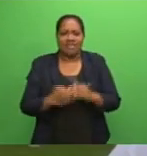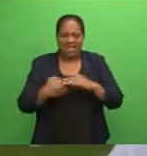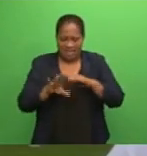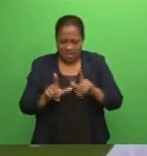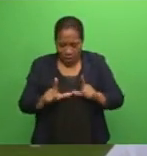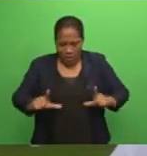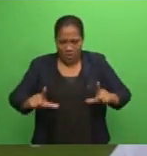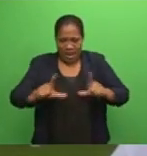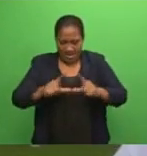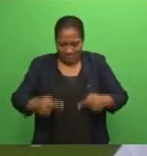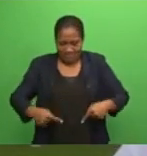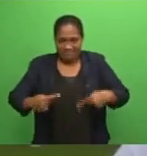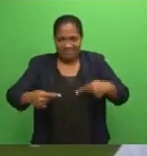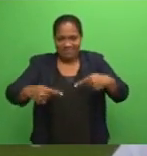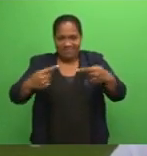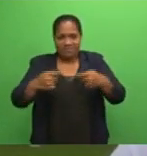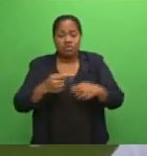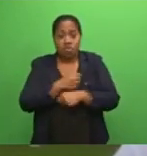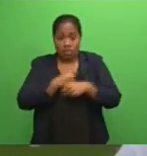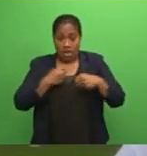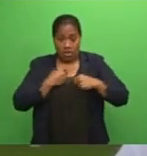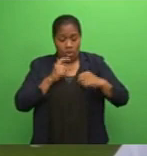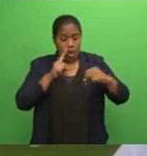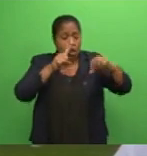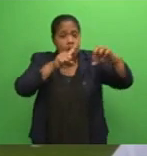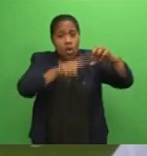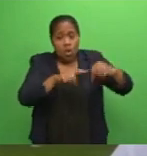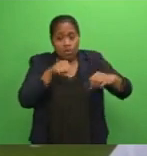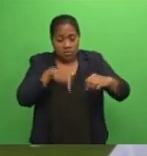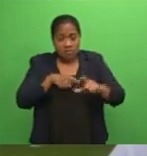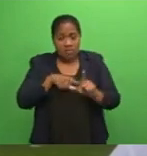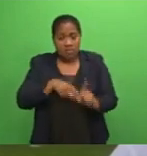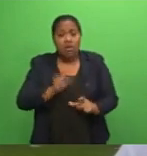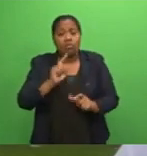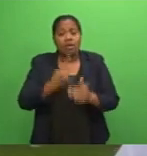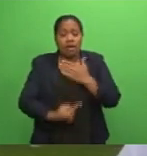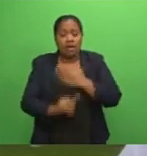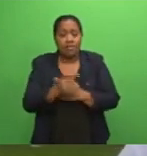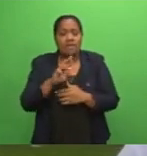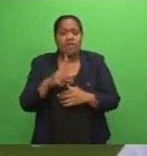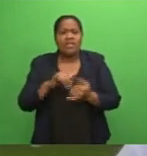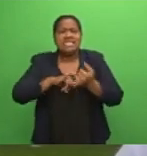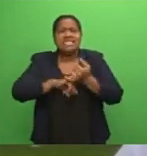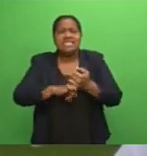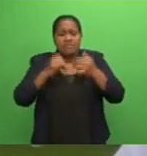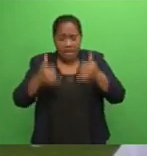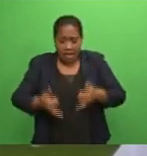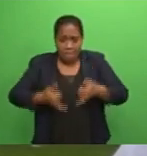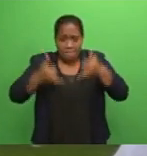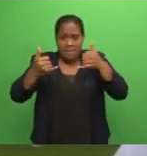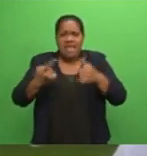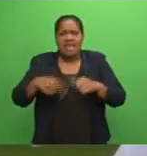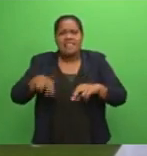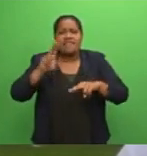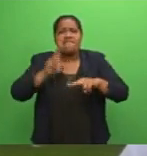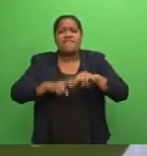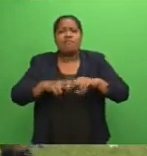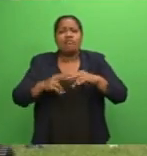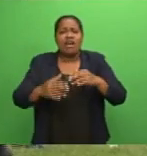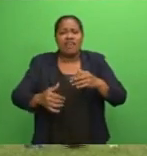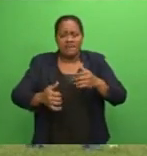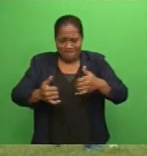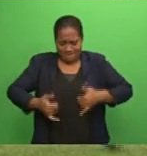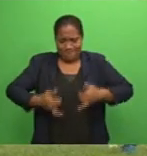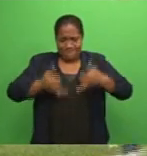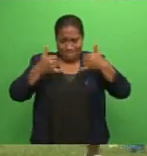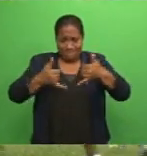goal. Our goal for this year, for the Skipper Cup and the Fair Brother. Just because Tailevu